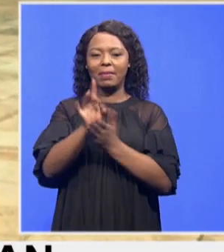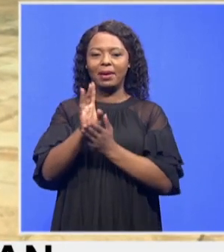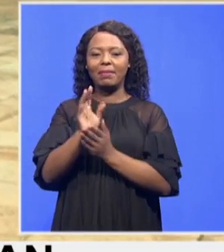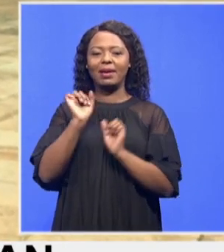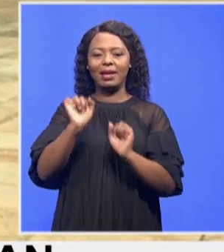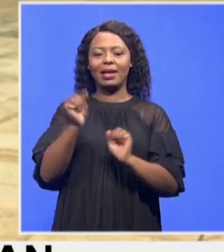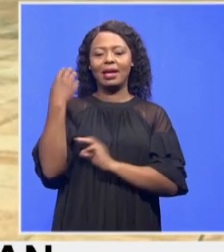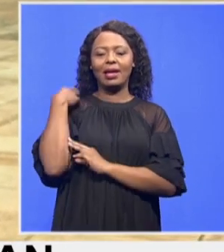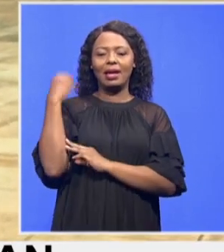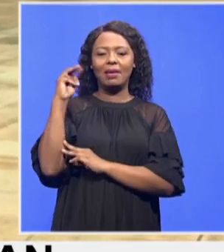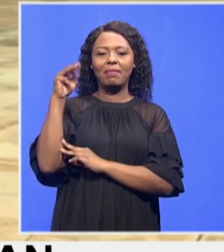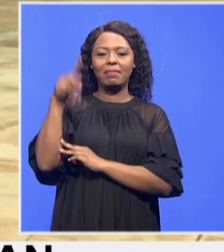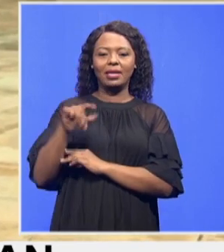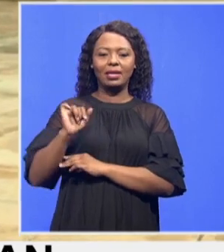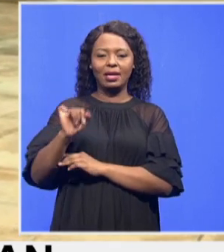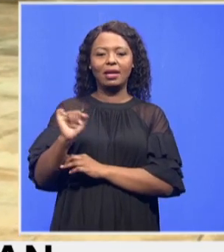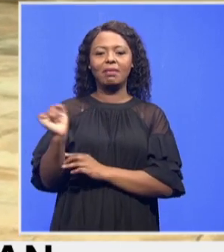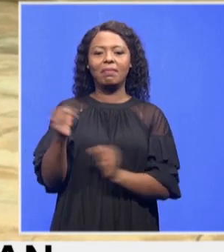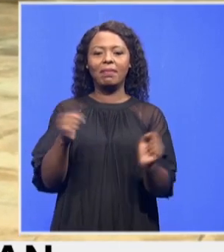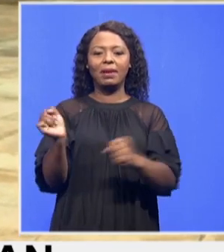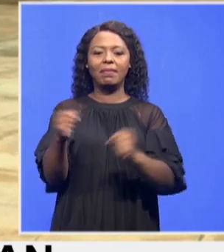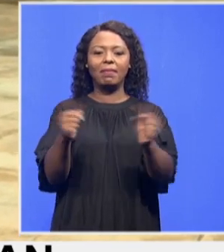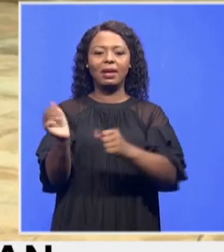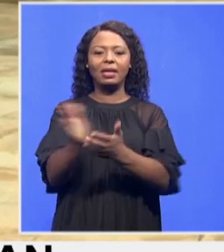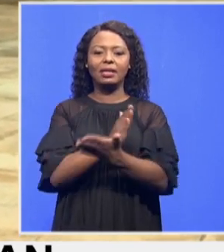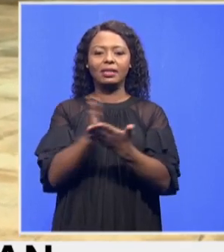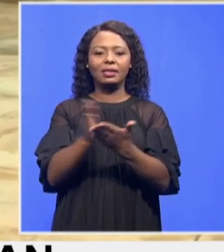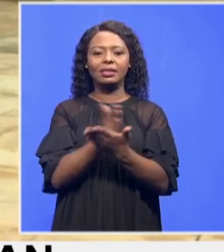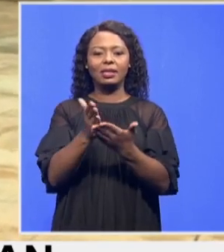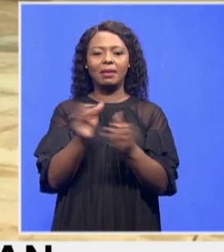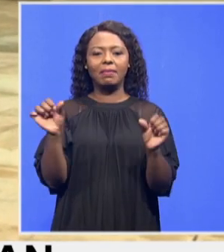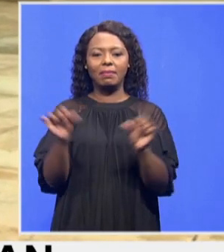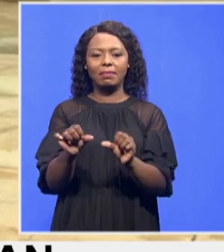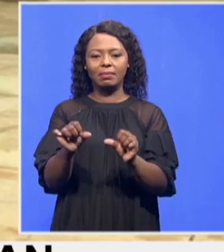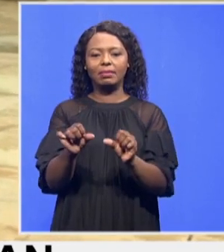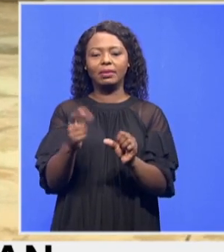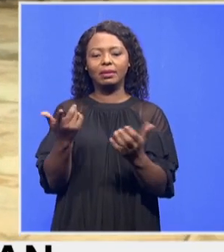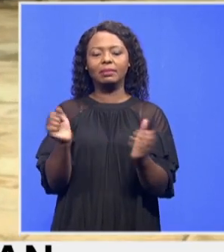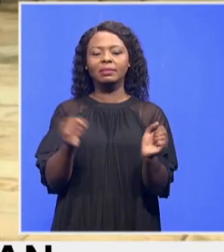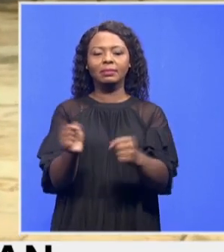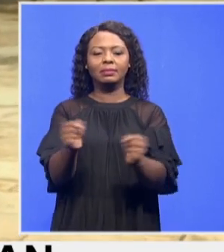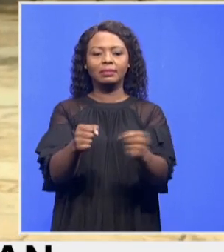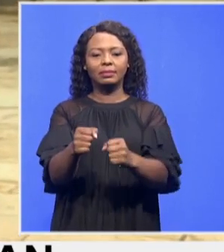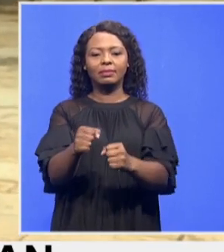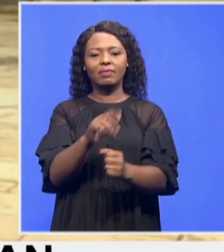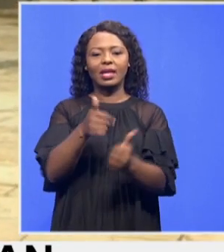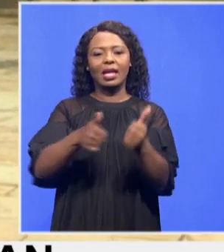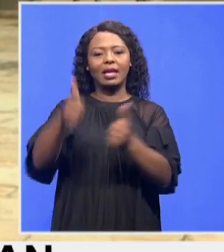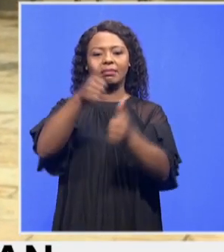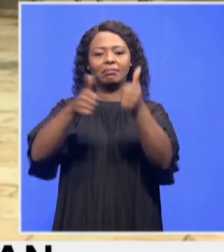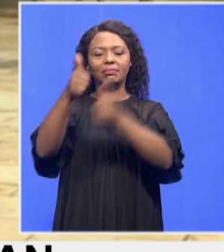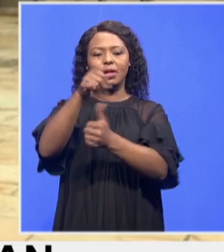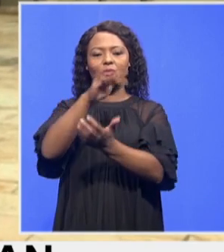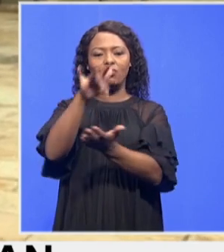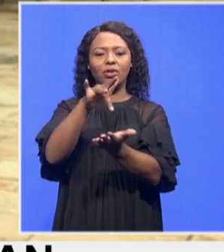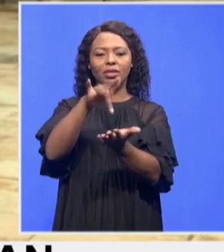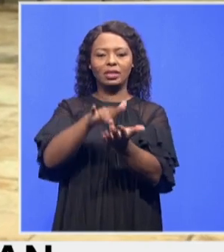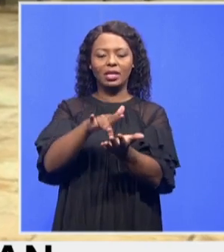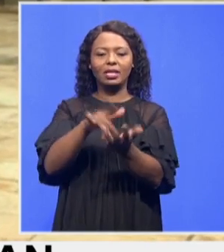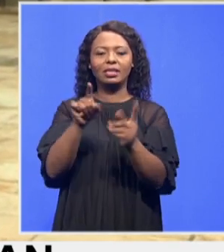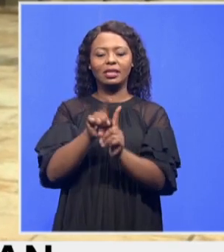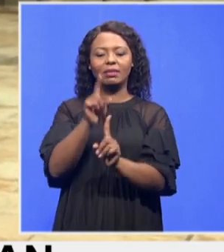looking at redeploying certain ministers in his executive issues, particularly knowing that the likes of